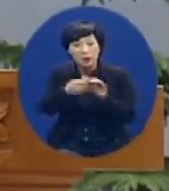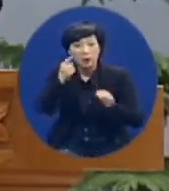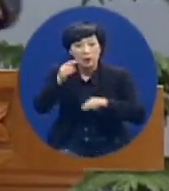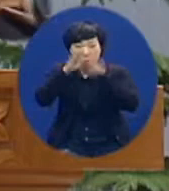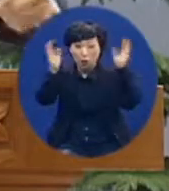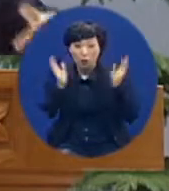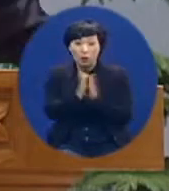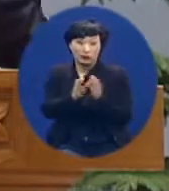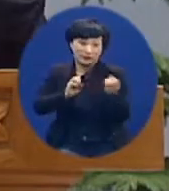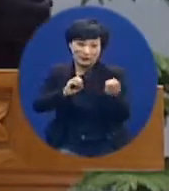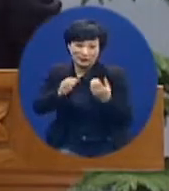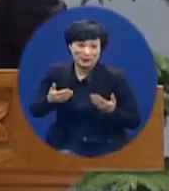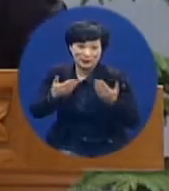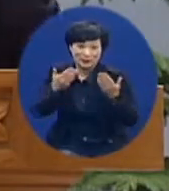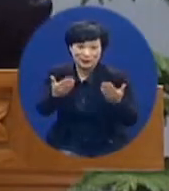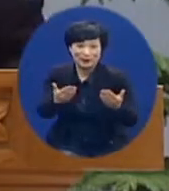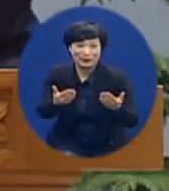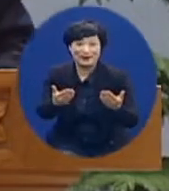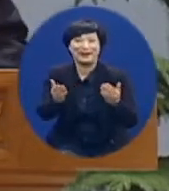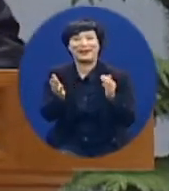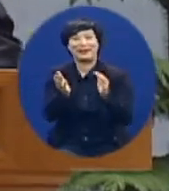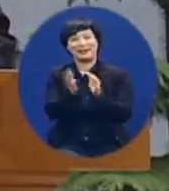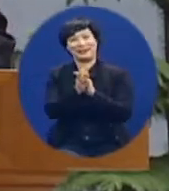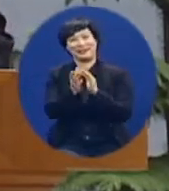and I will do it, says the Lord.